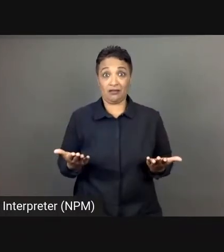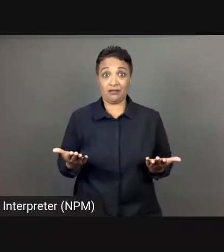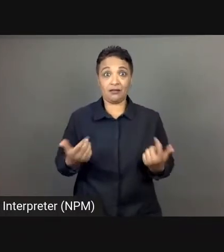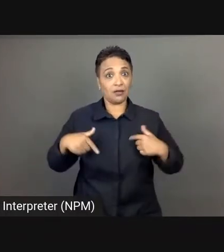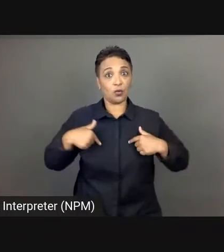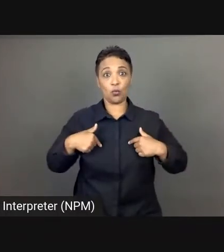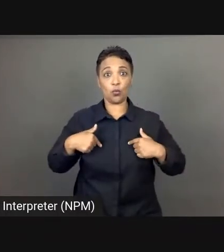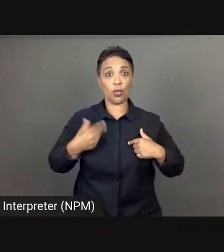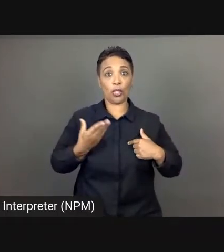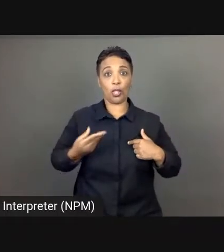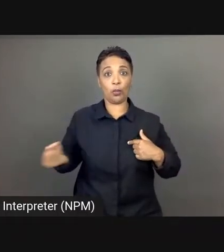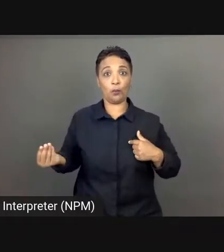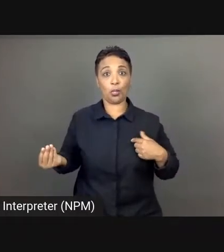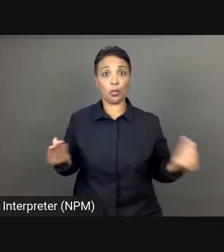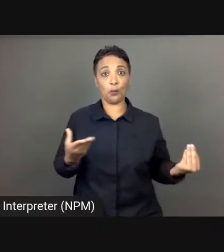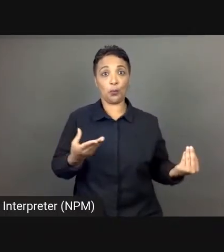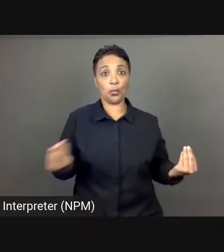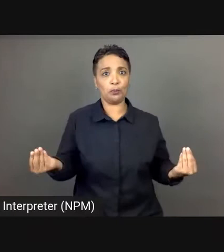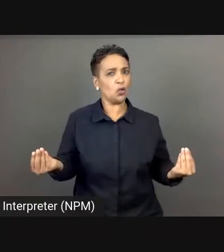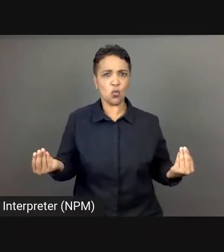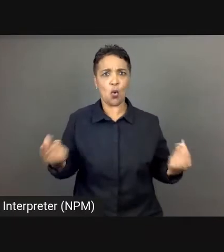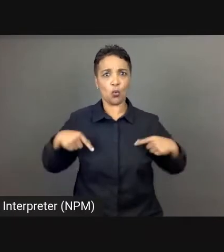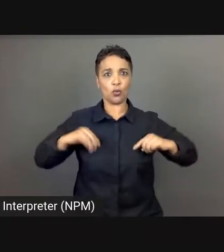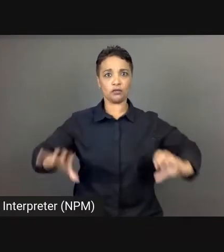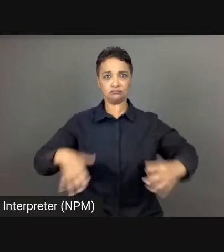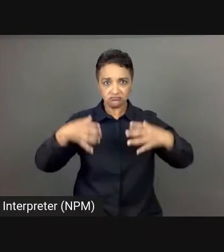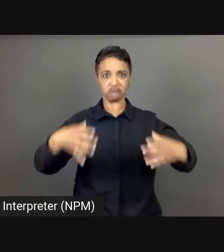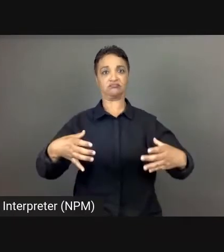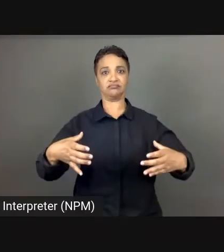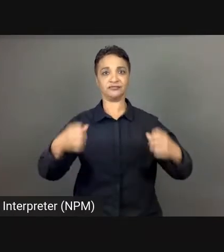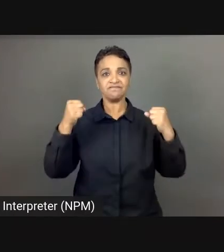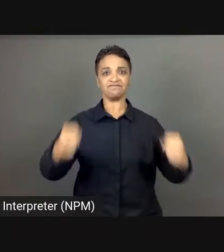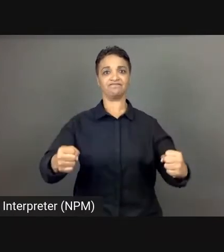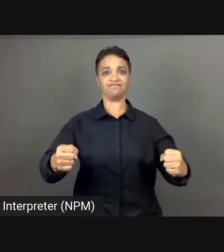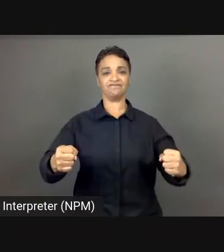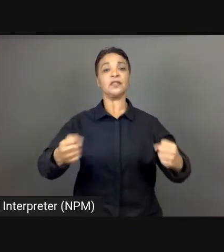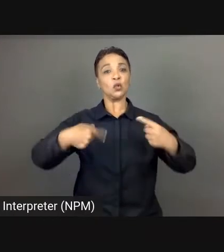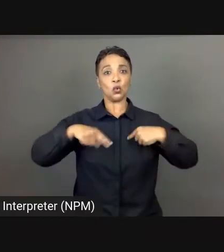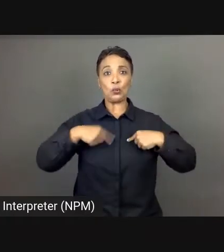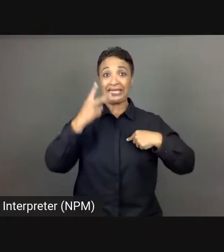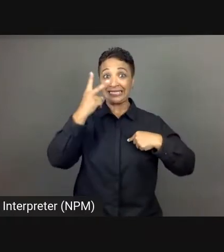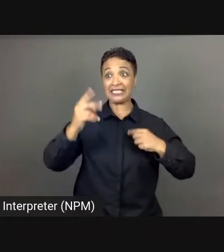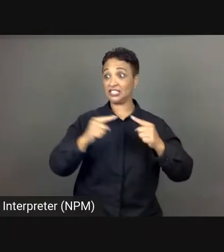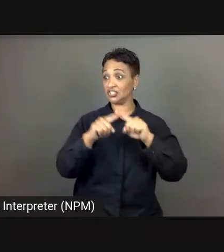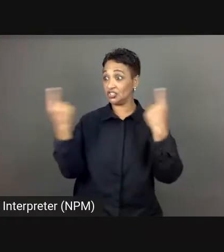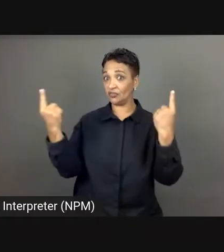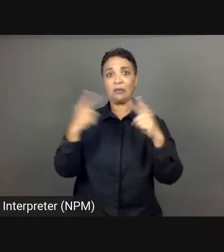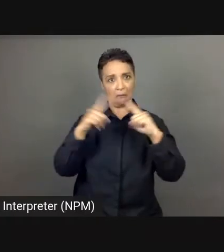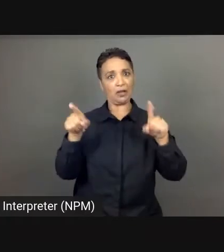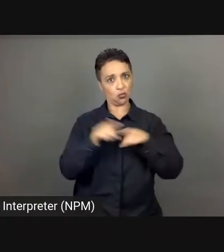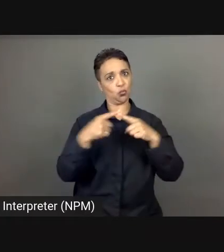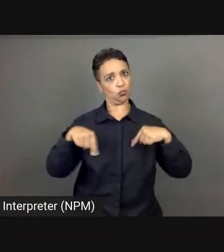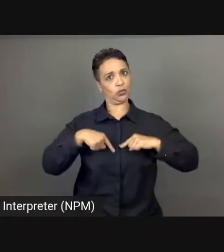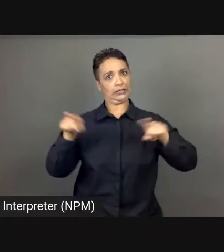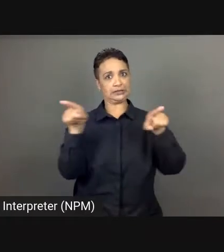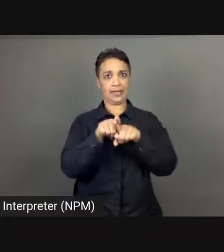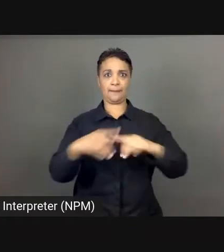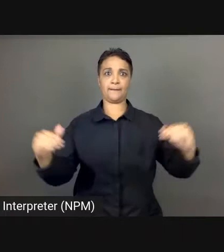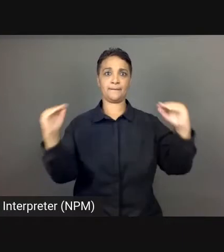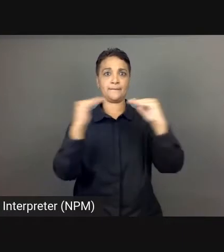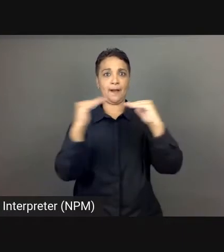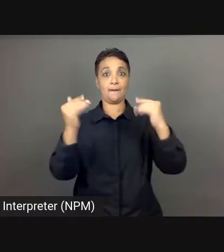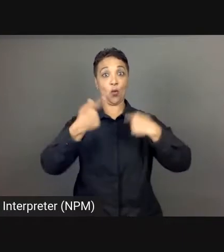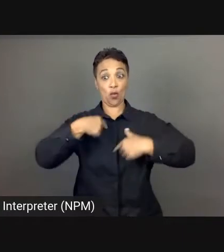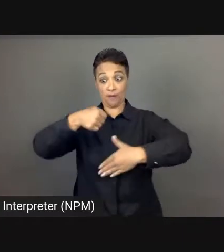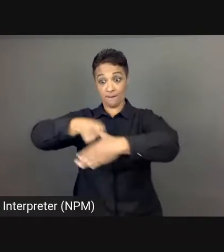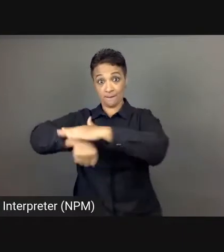not going anywhere, even though we look different, we seem to be looking different from yourselves, but we are born with the same